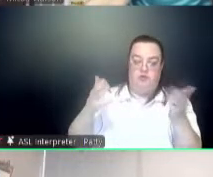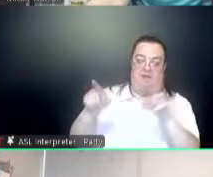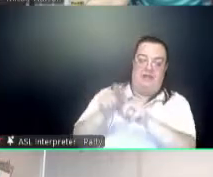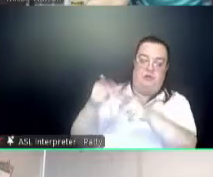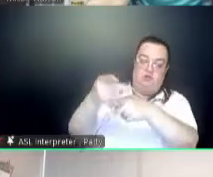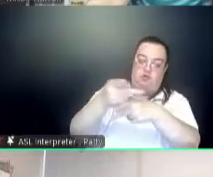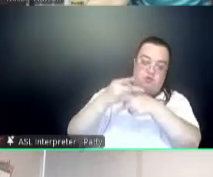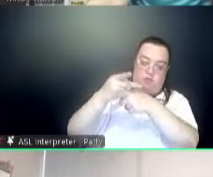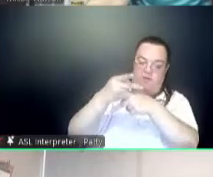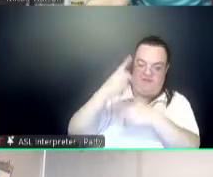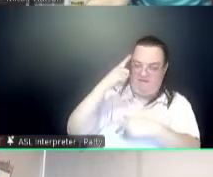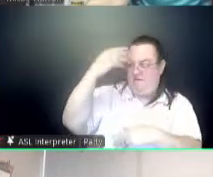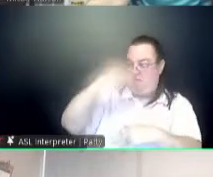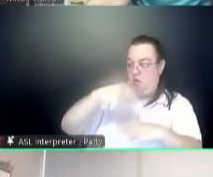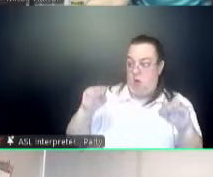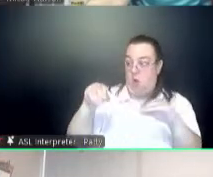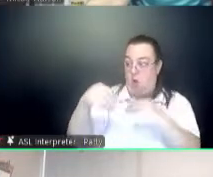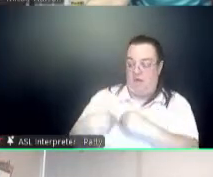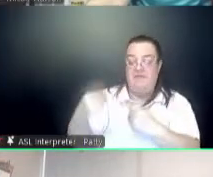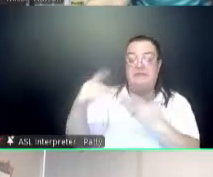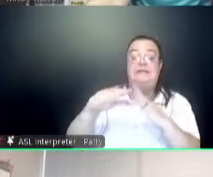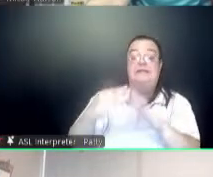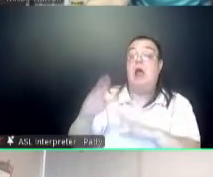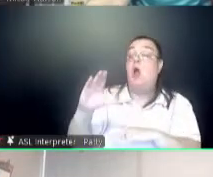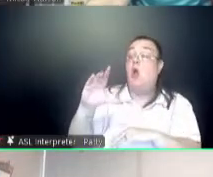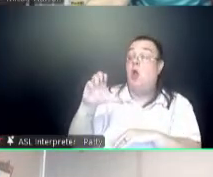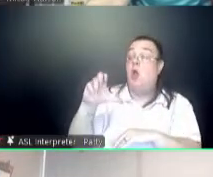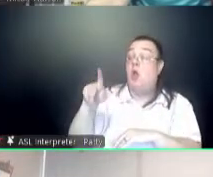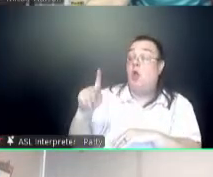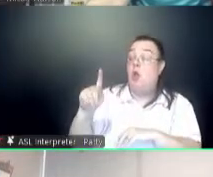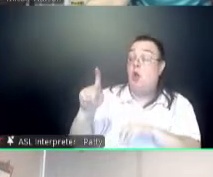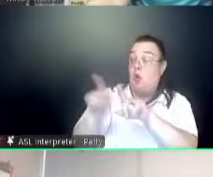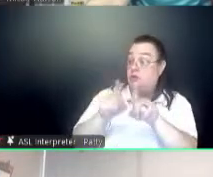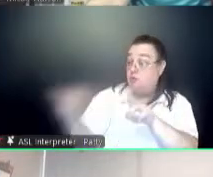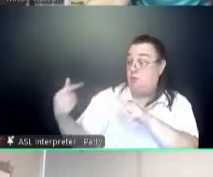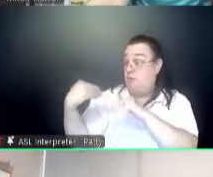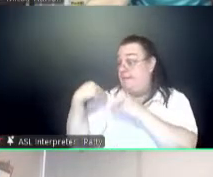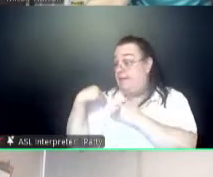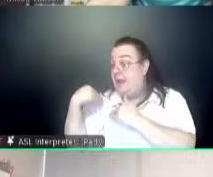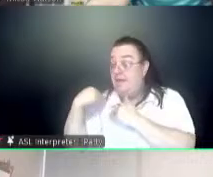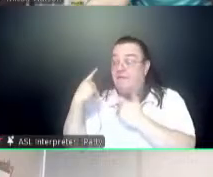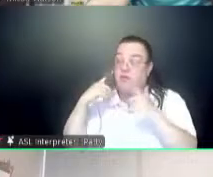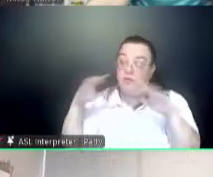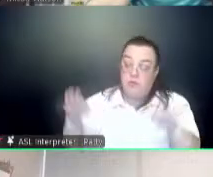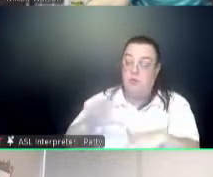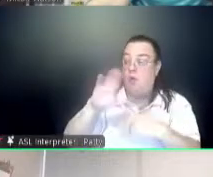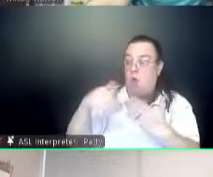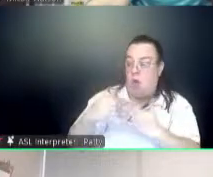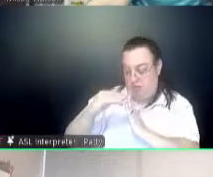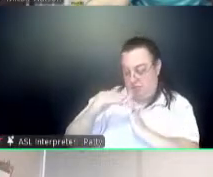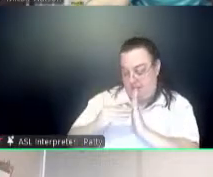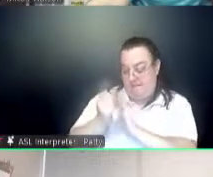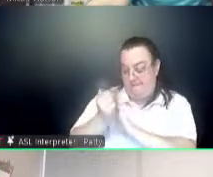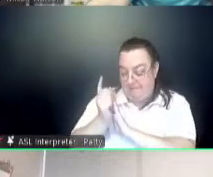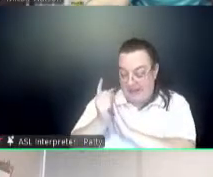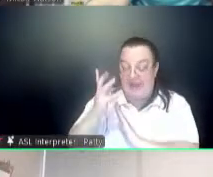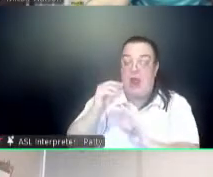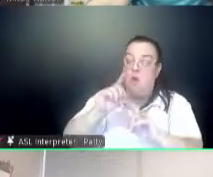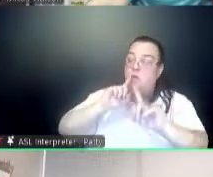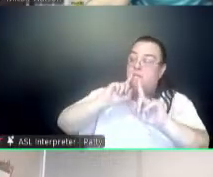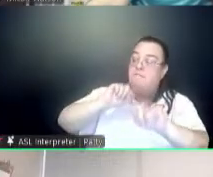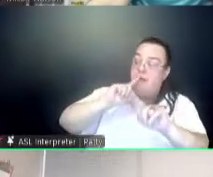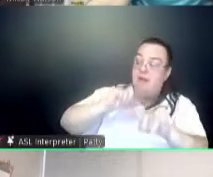front office. That town clerk is also responsible for doing all the minutes and responding to any and